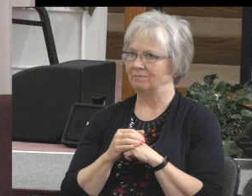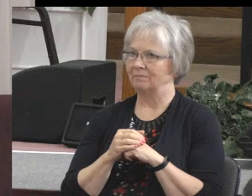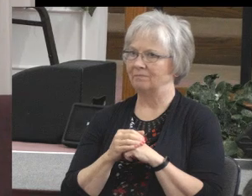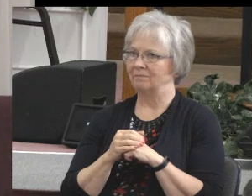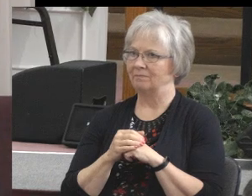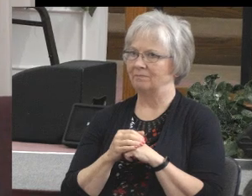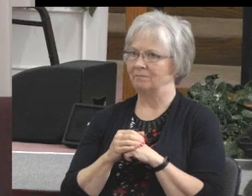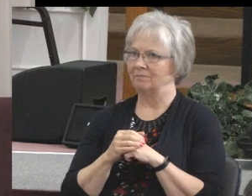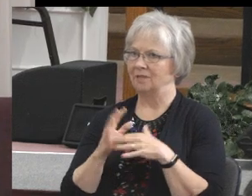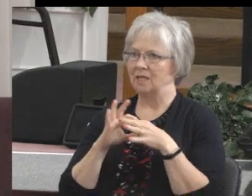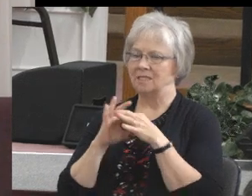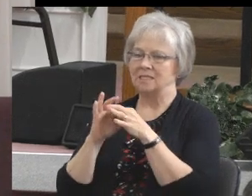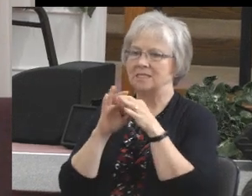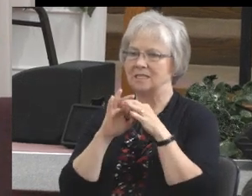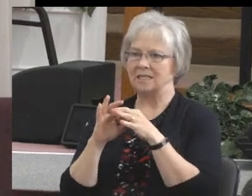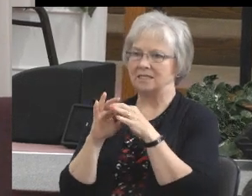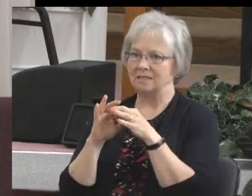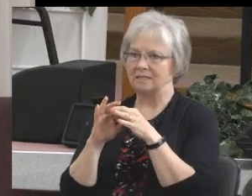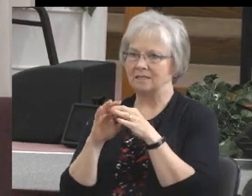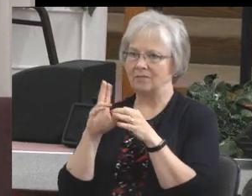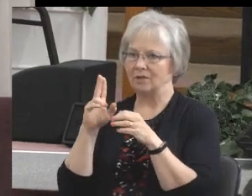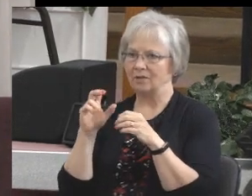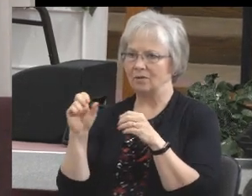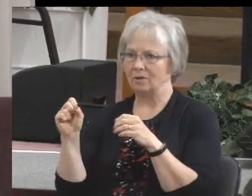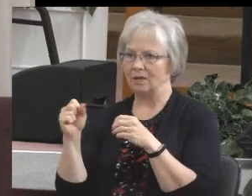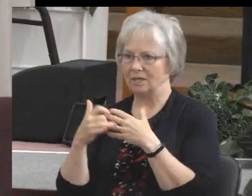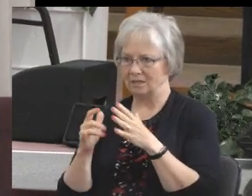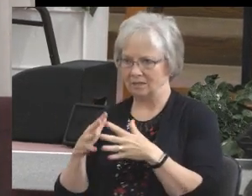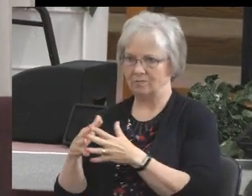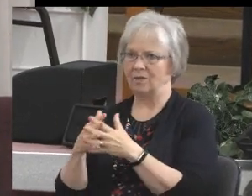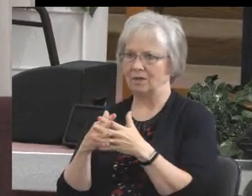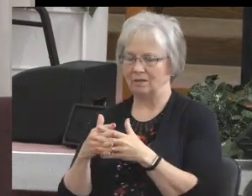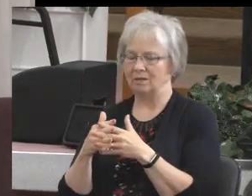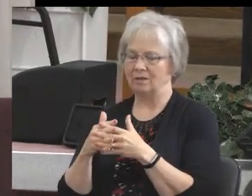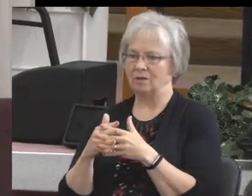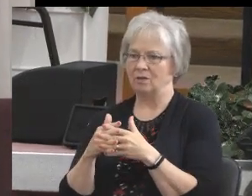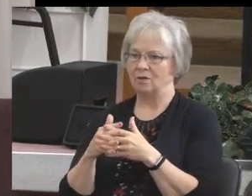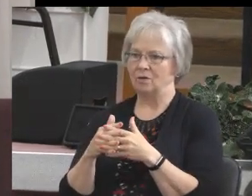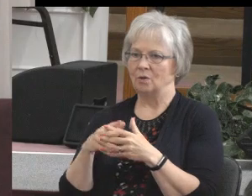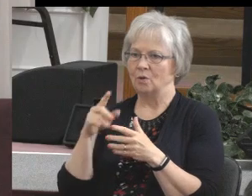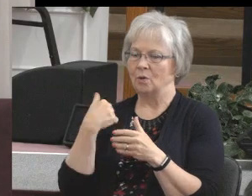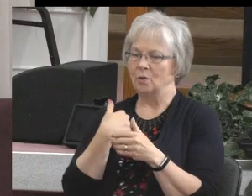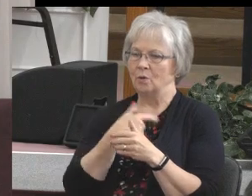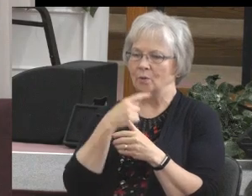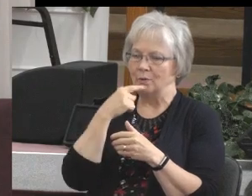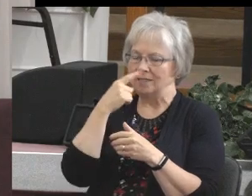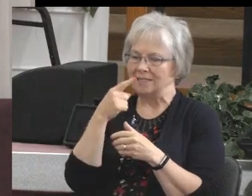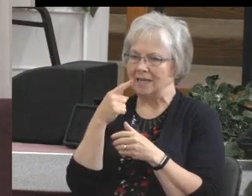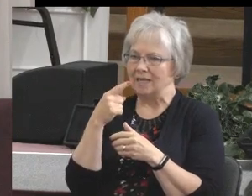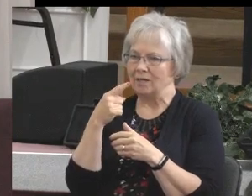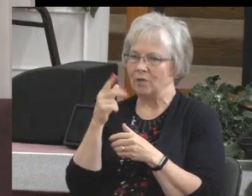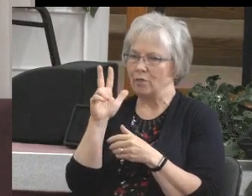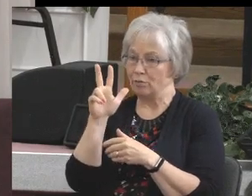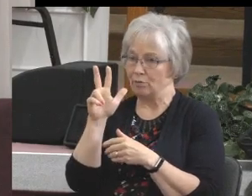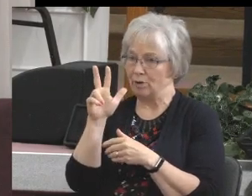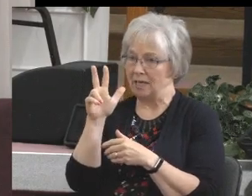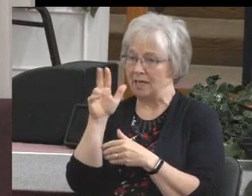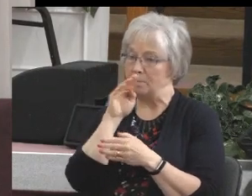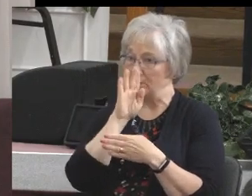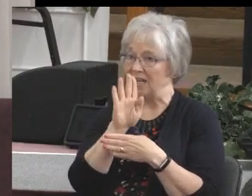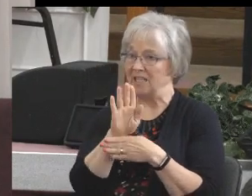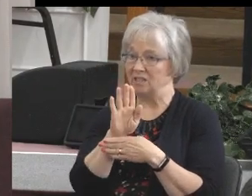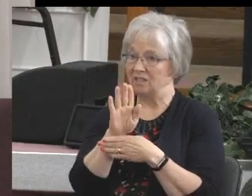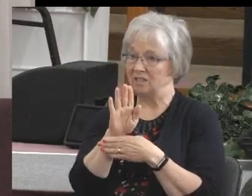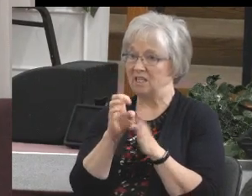Citizens of the United States, you and I, you know, we recited three pledges this morning at the beginning of our service, and they were symbols of our